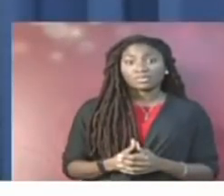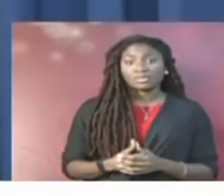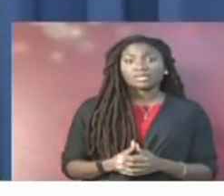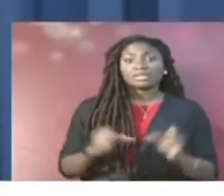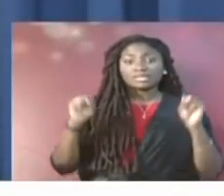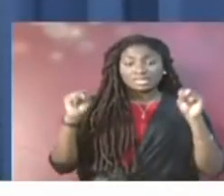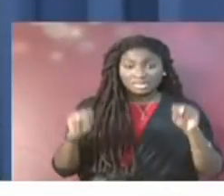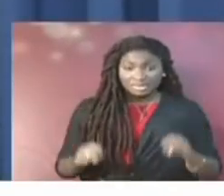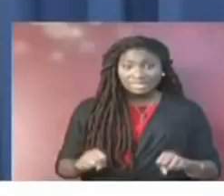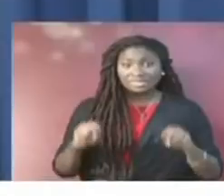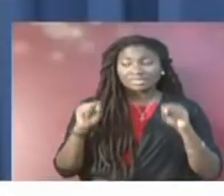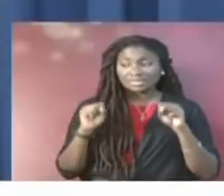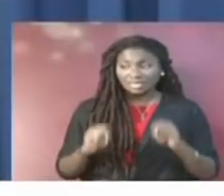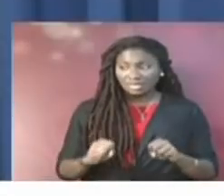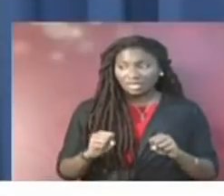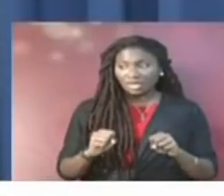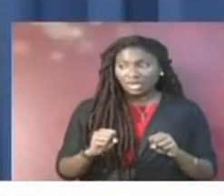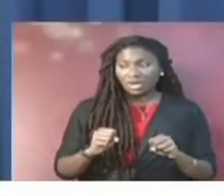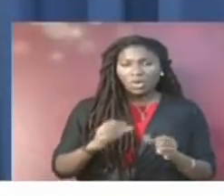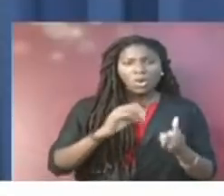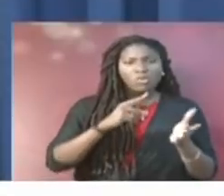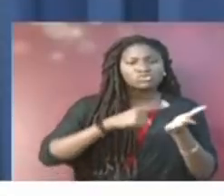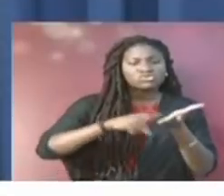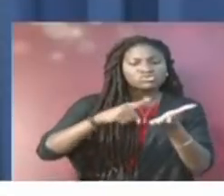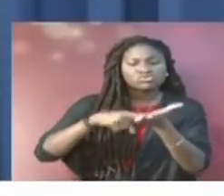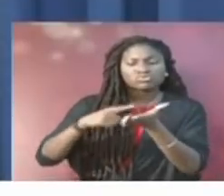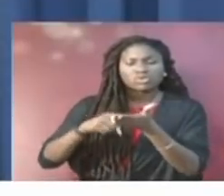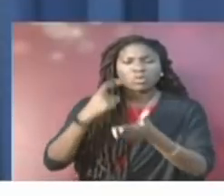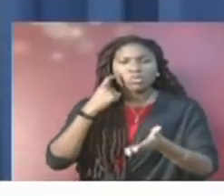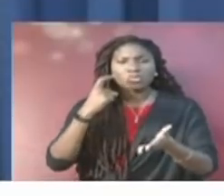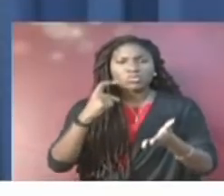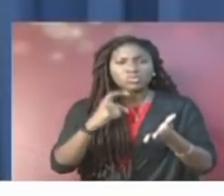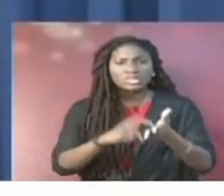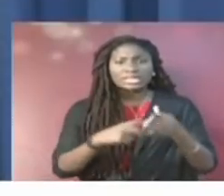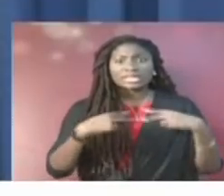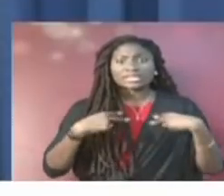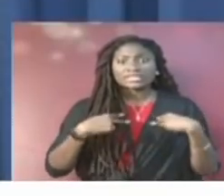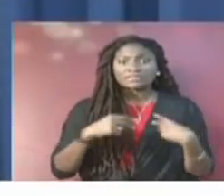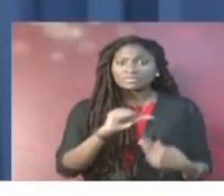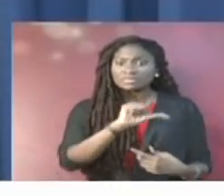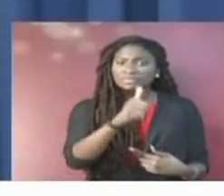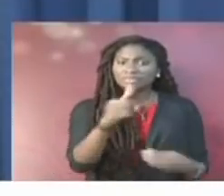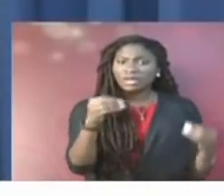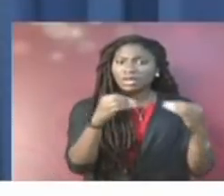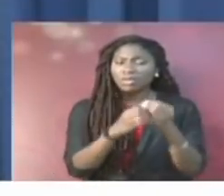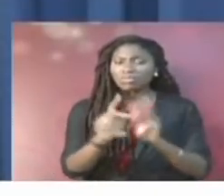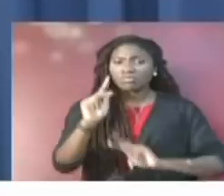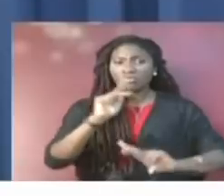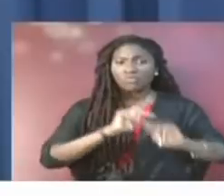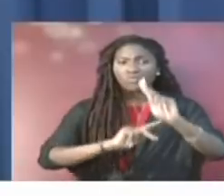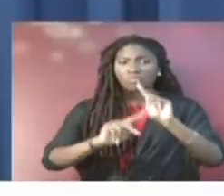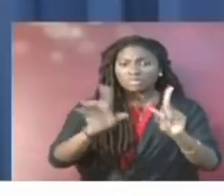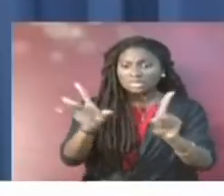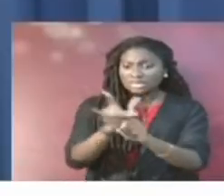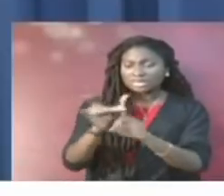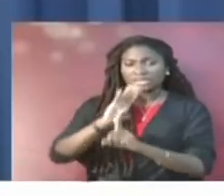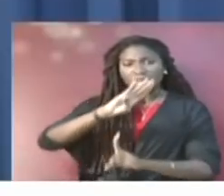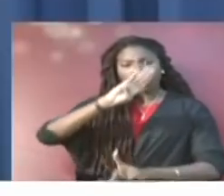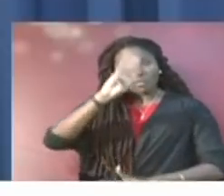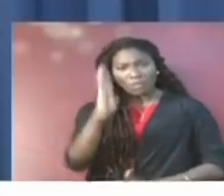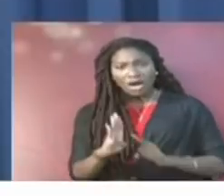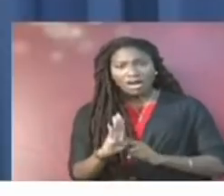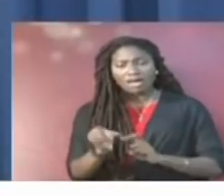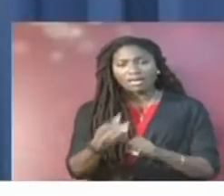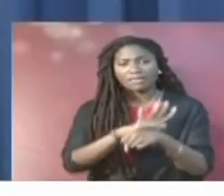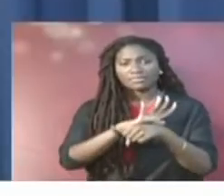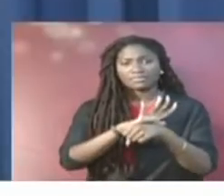strains from all parts of the country, predominantly St. George Central, St. George West. When we take the number of samples that Professor Carrington